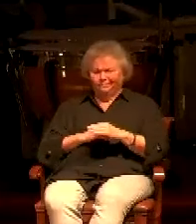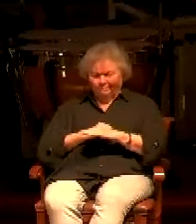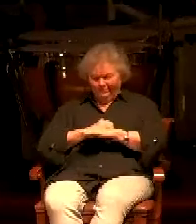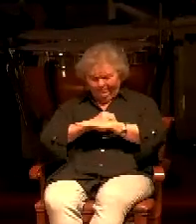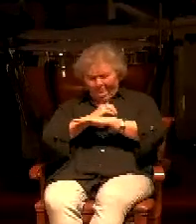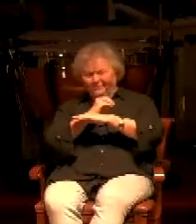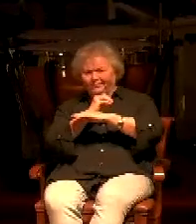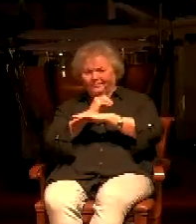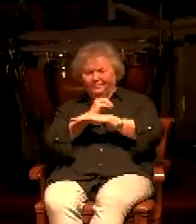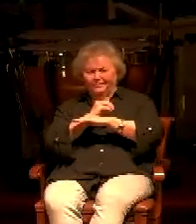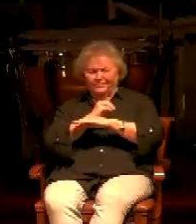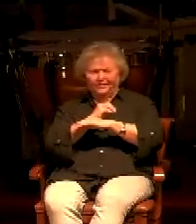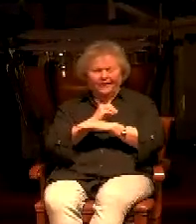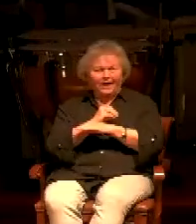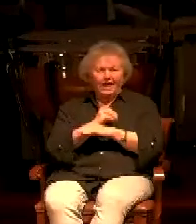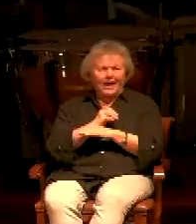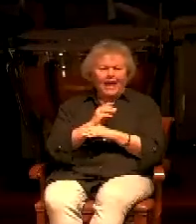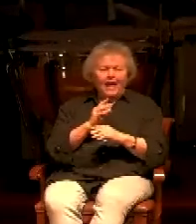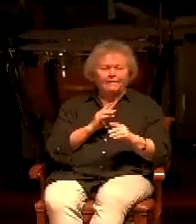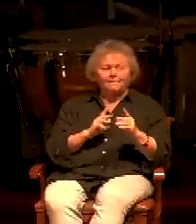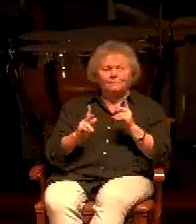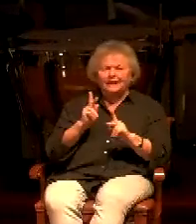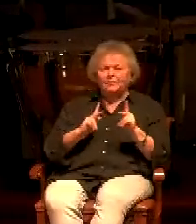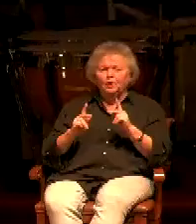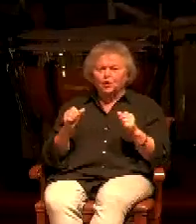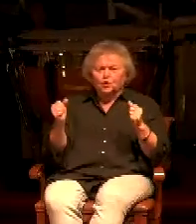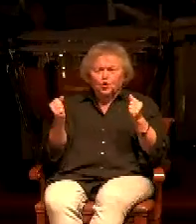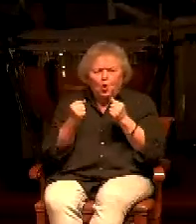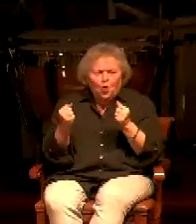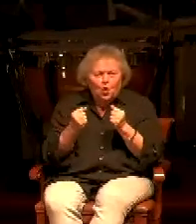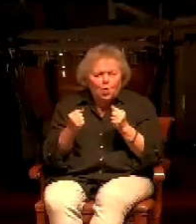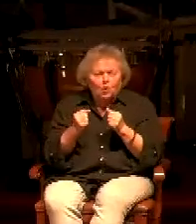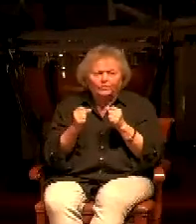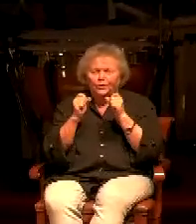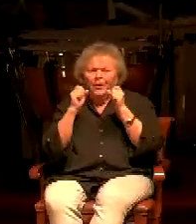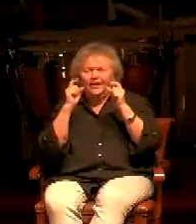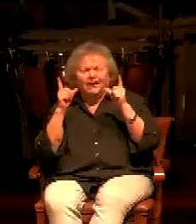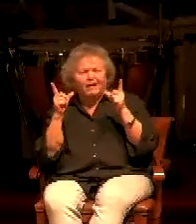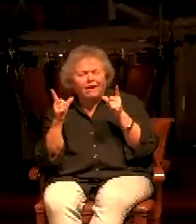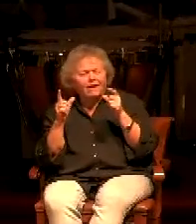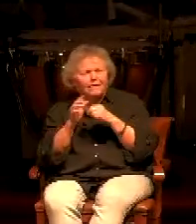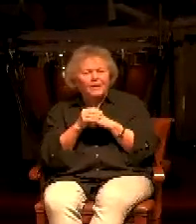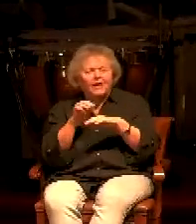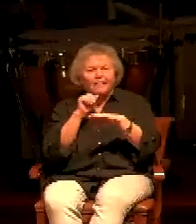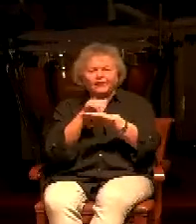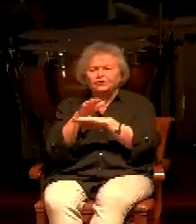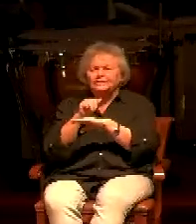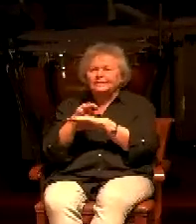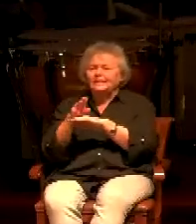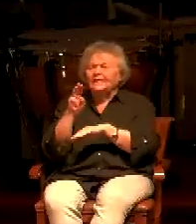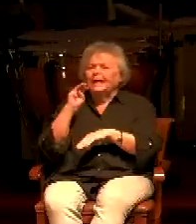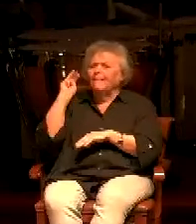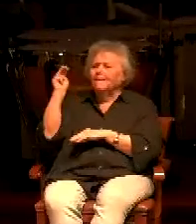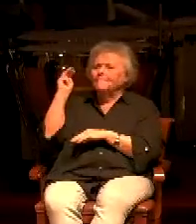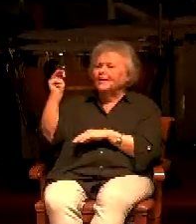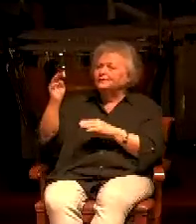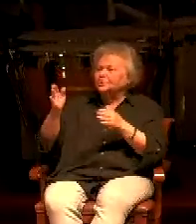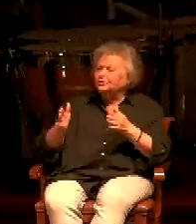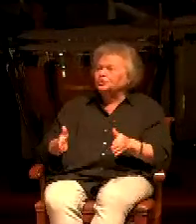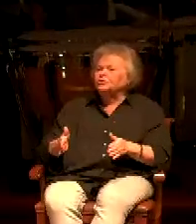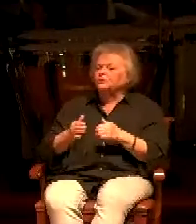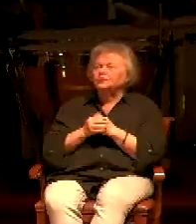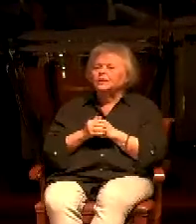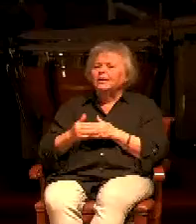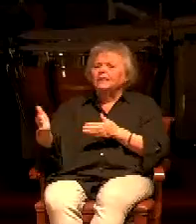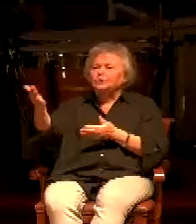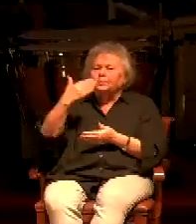waking up. The soldiers who marched to get Jesus are back in the courtyard. They're sending out the messengers to get the rest of the priests together for the Sanhedrin council